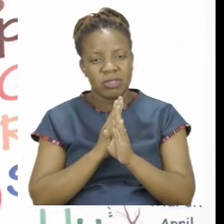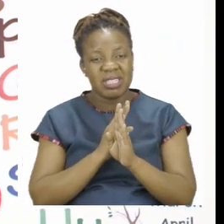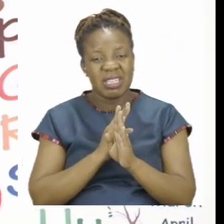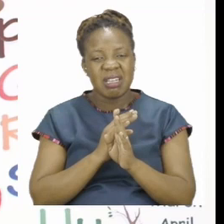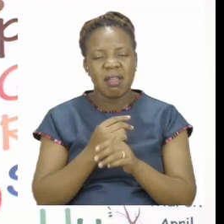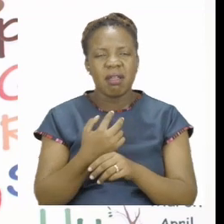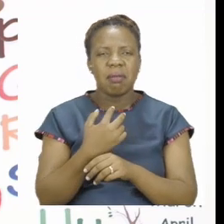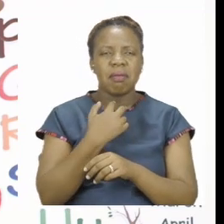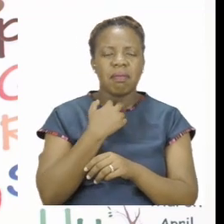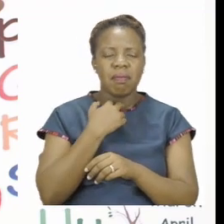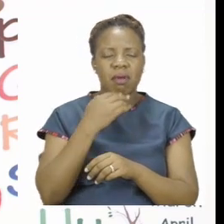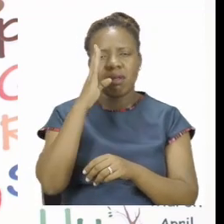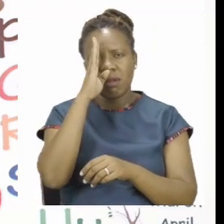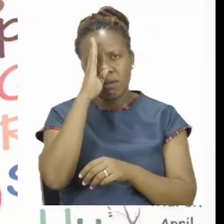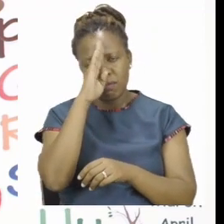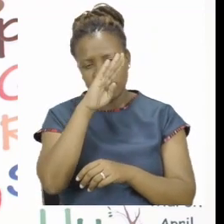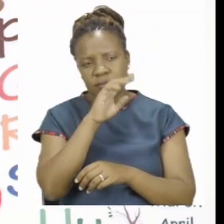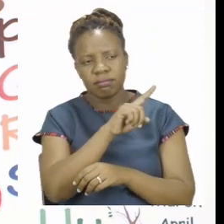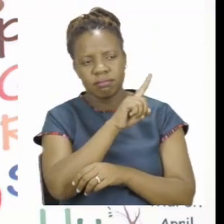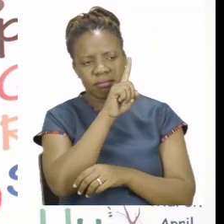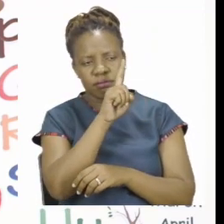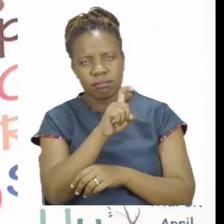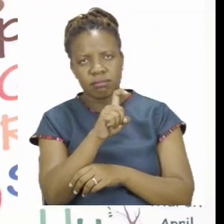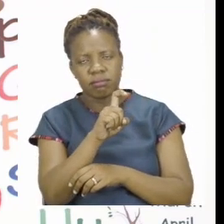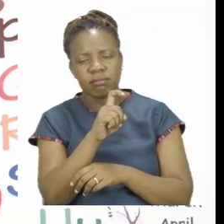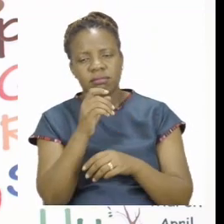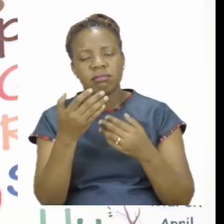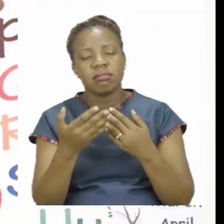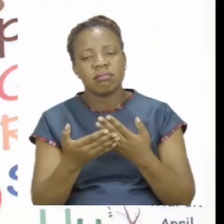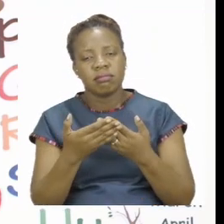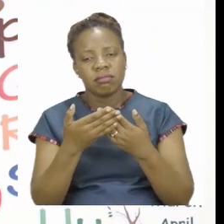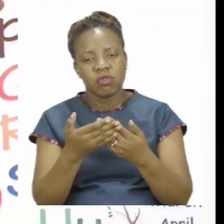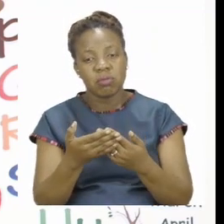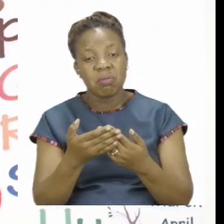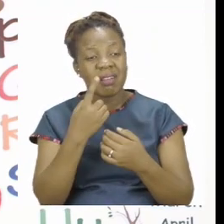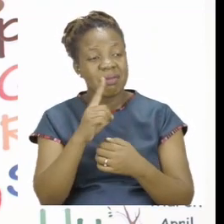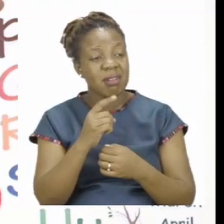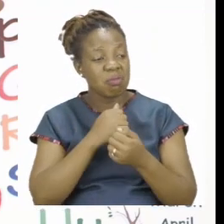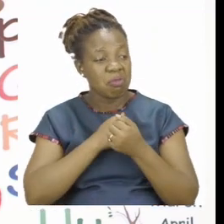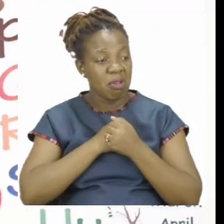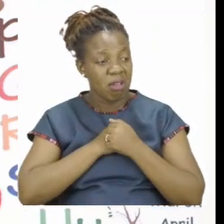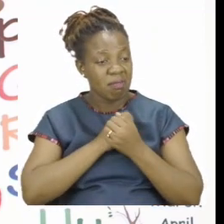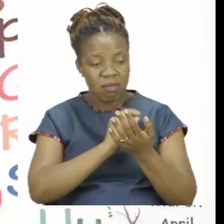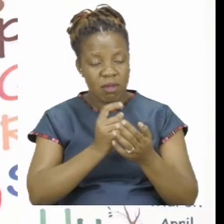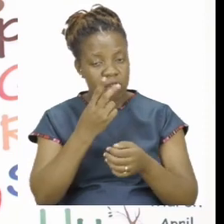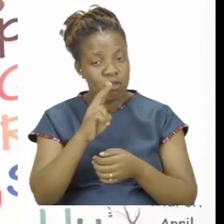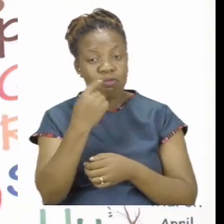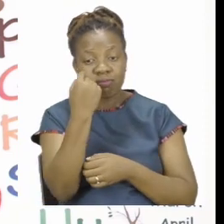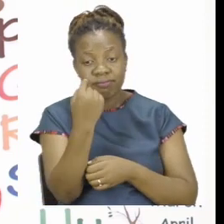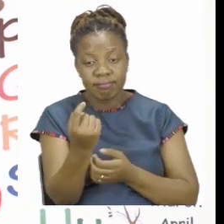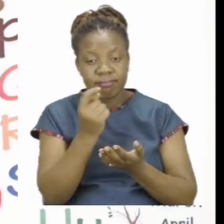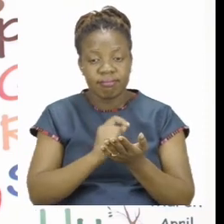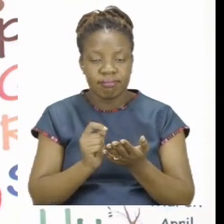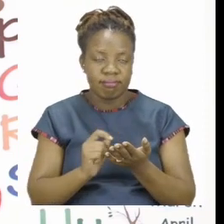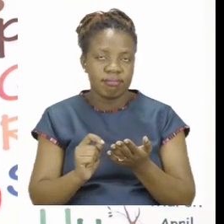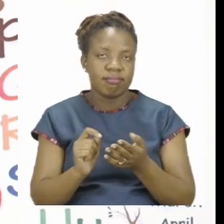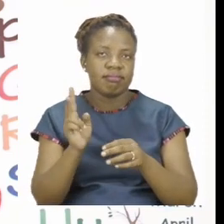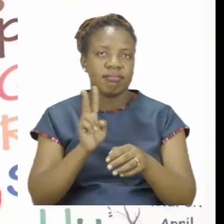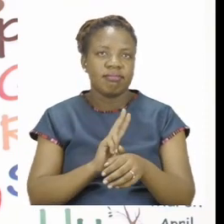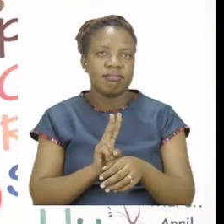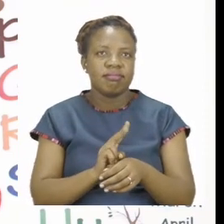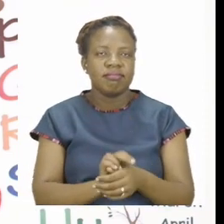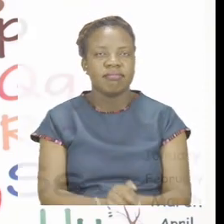for help, but not for them to do your work. Have fun, and I'll see you when you're done after the advert